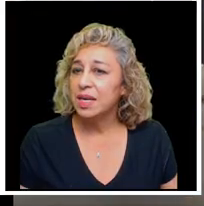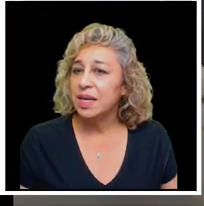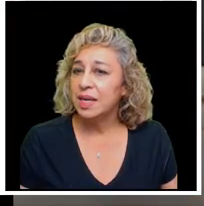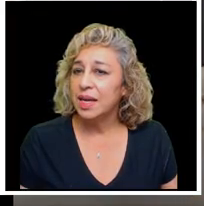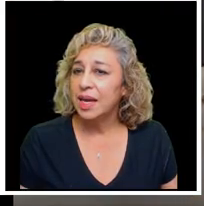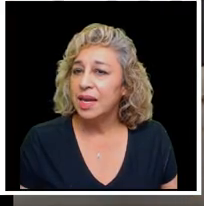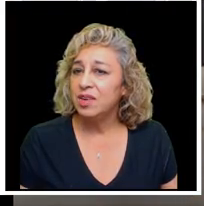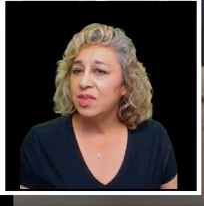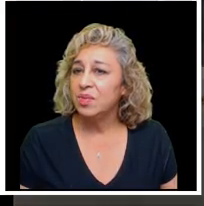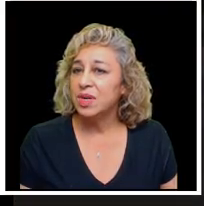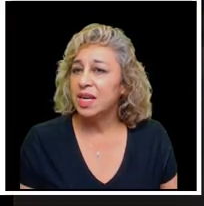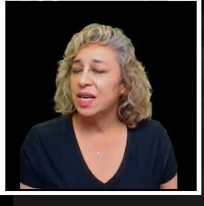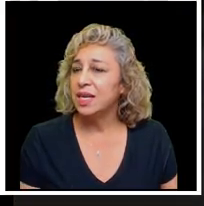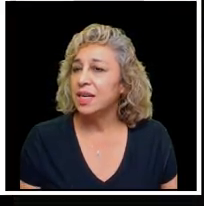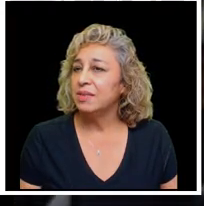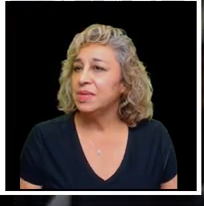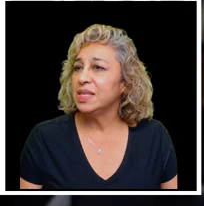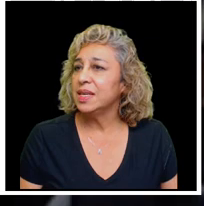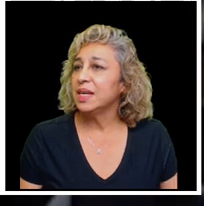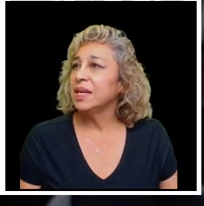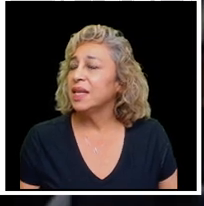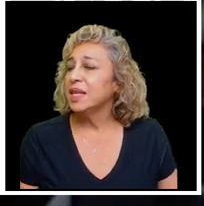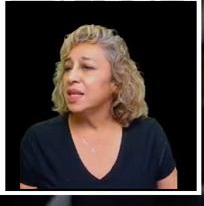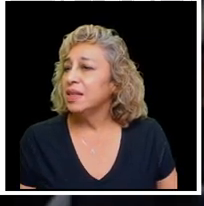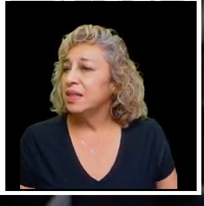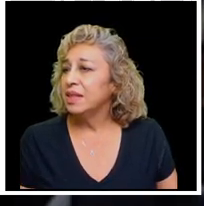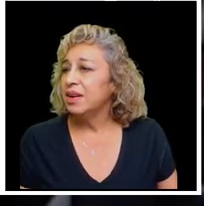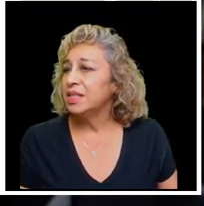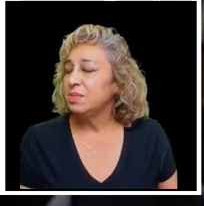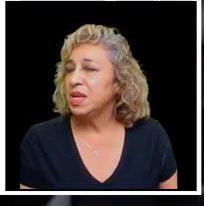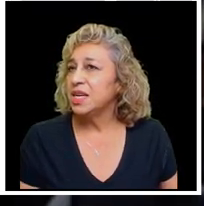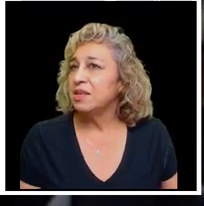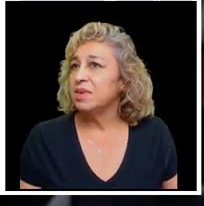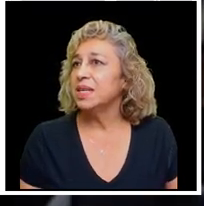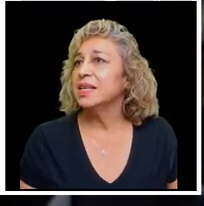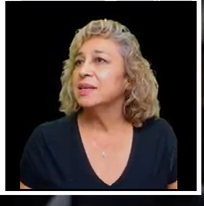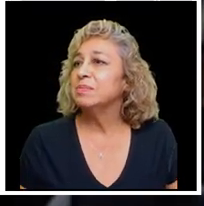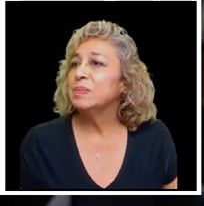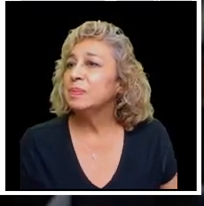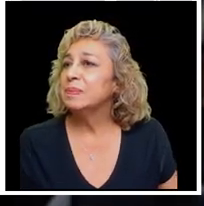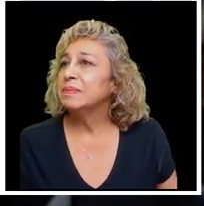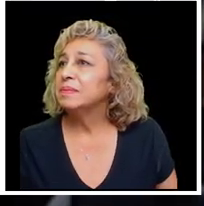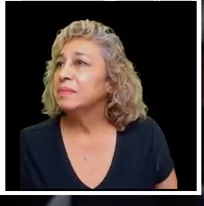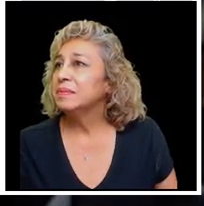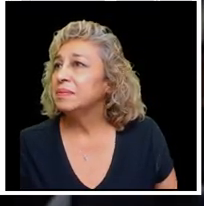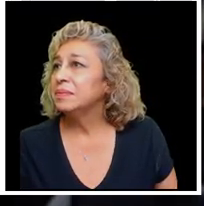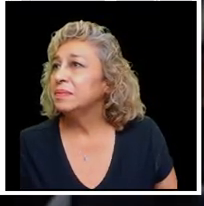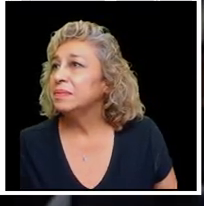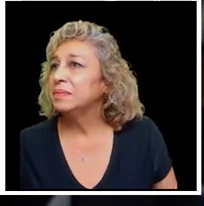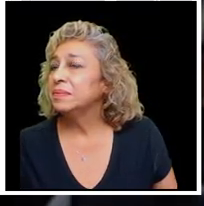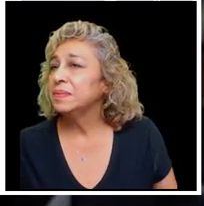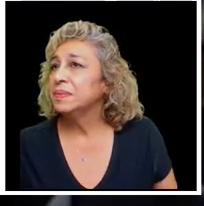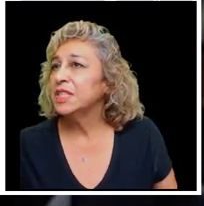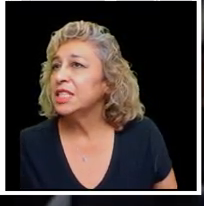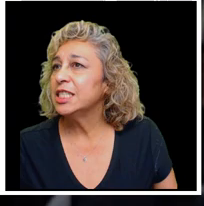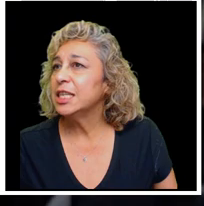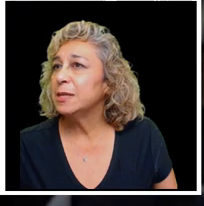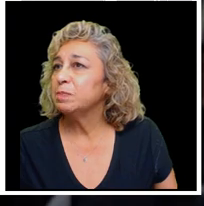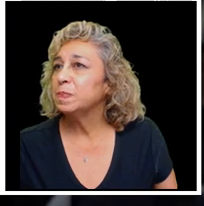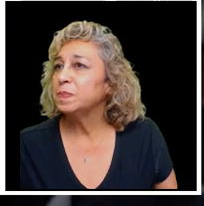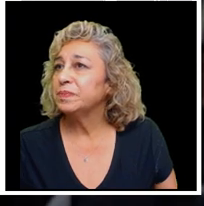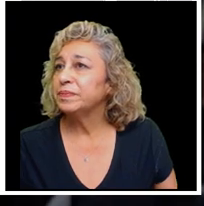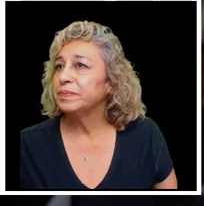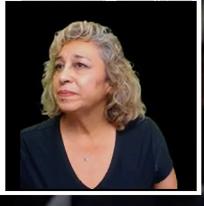weren't done I know they were done and we see there has to be another one let's